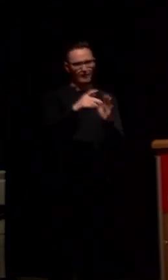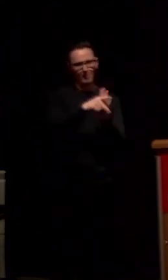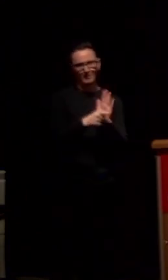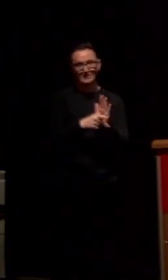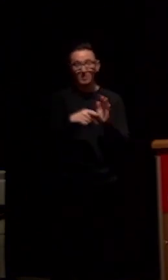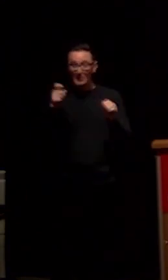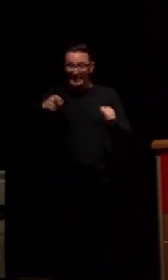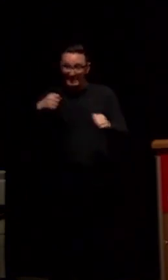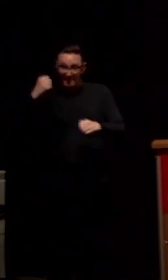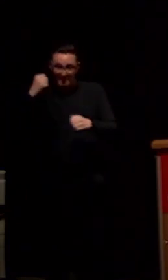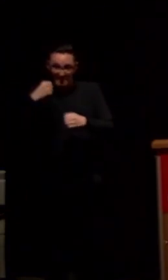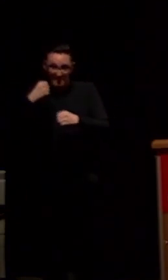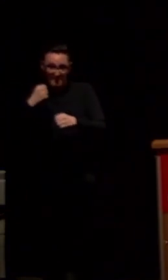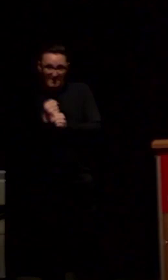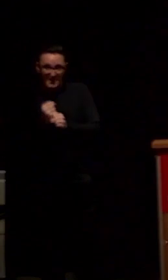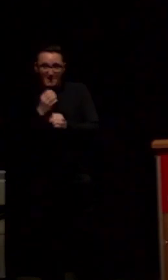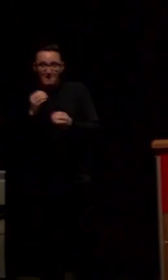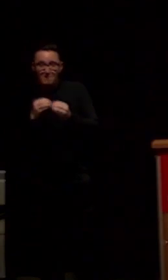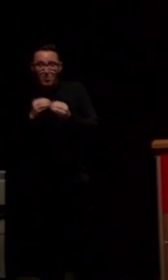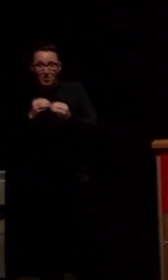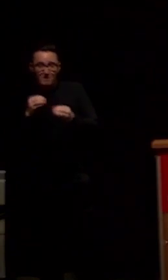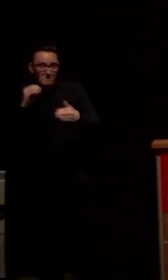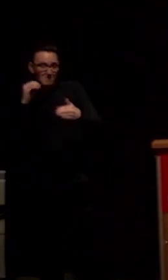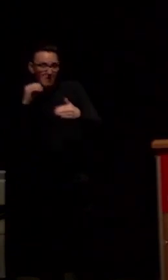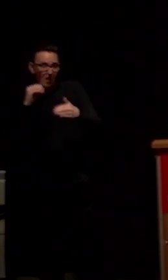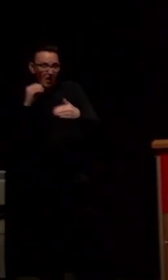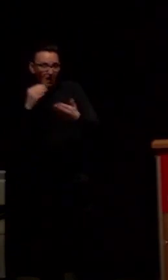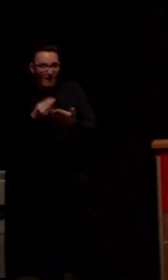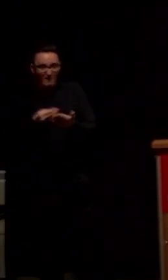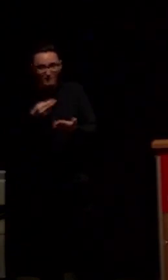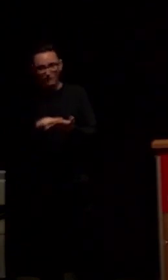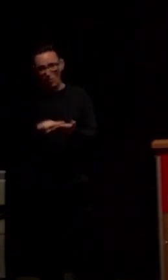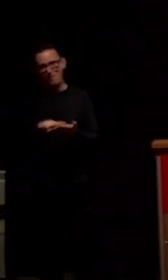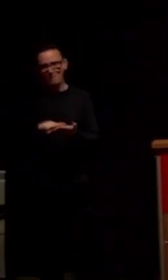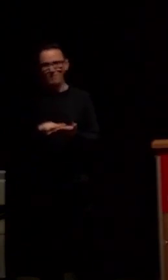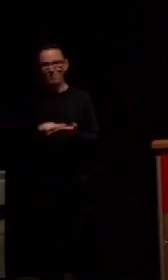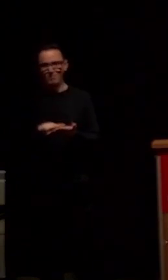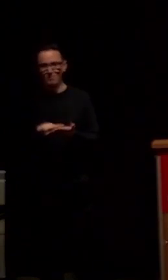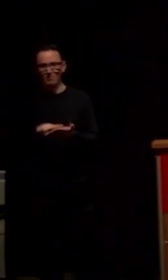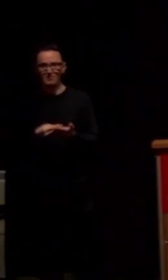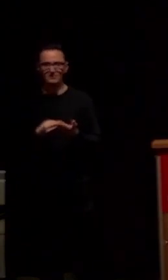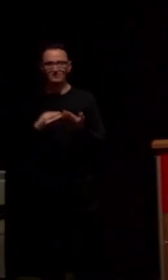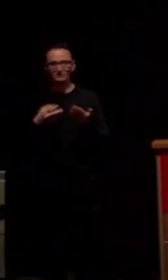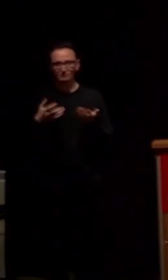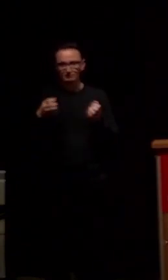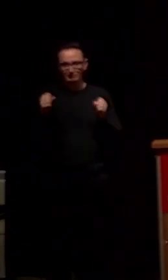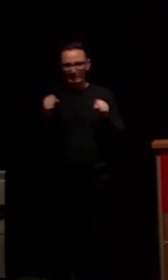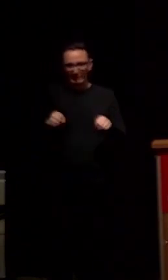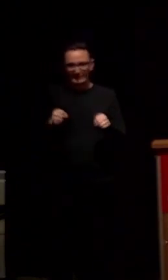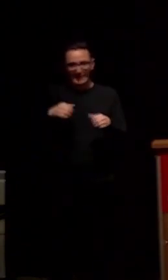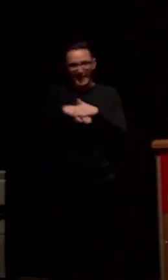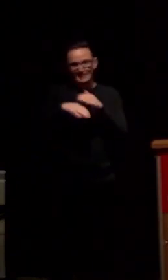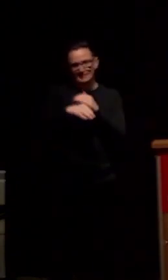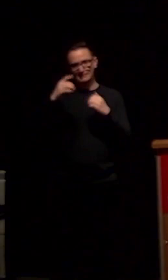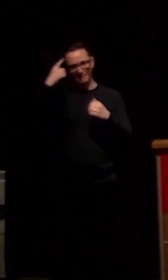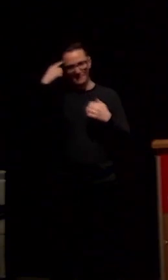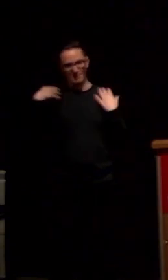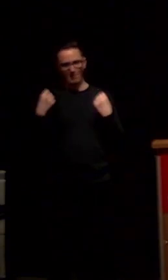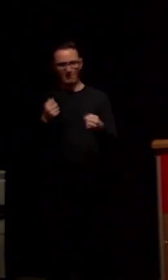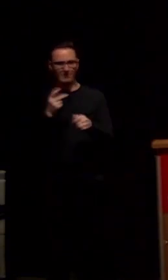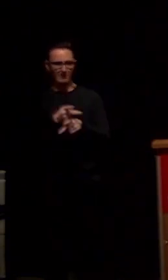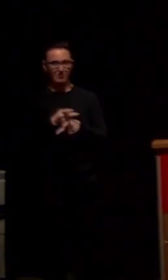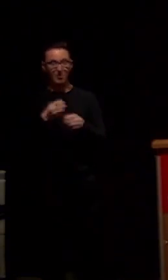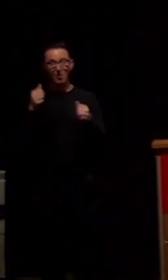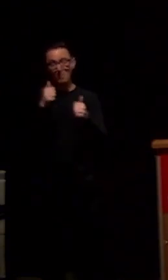more affordable to access mental health care. Not every, most mental health providers are not going to accept insurance. It's